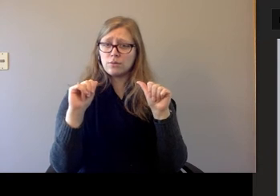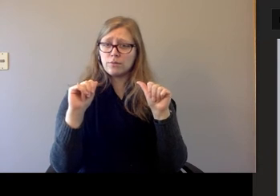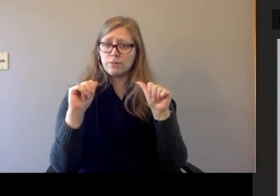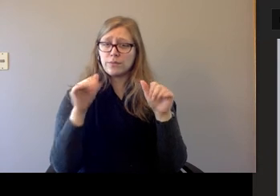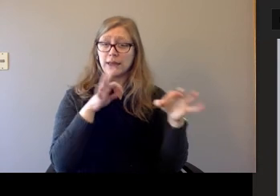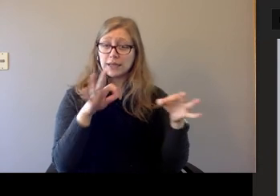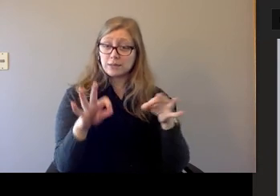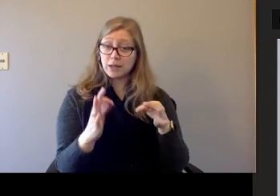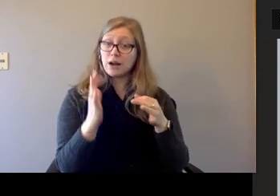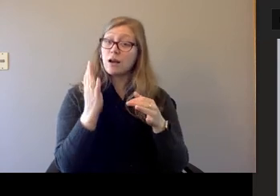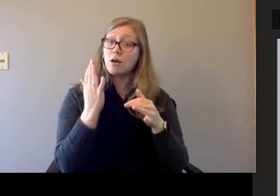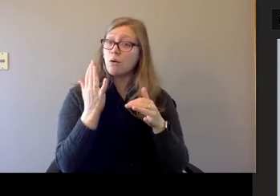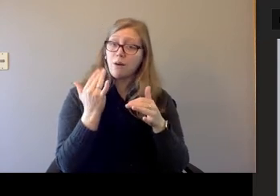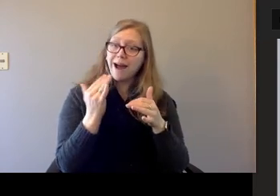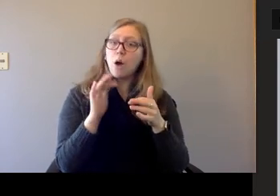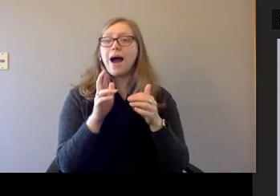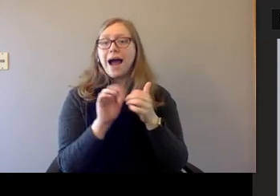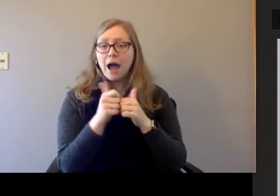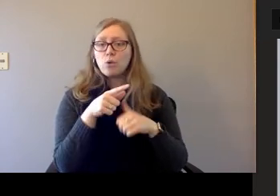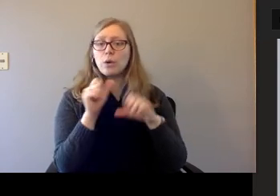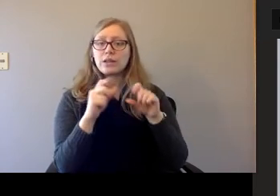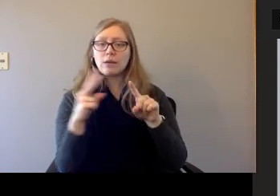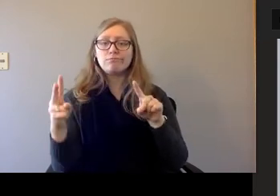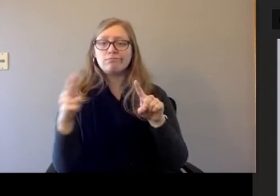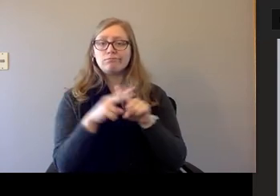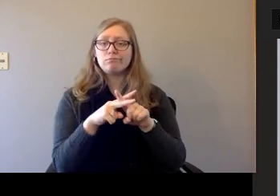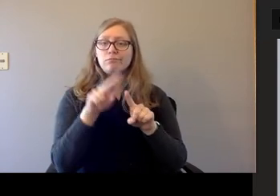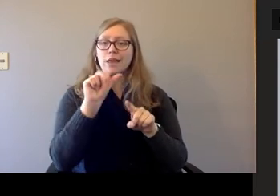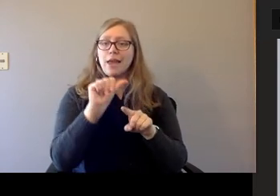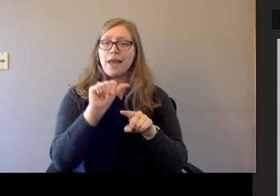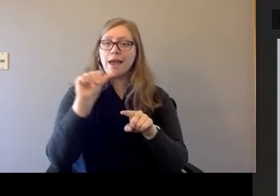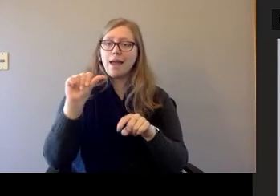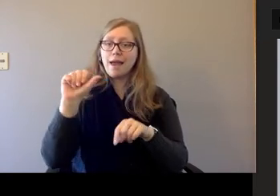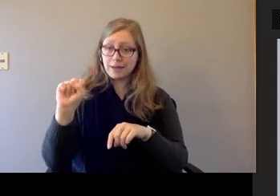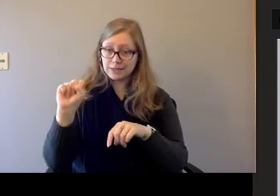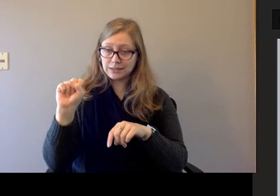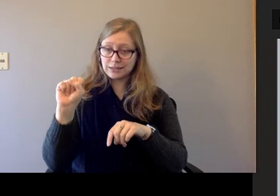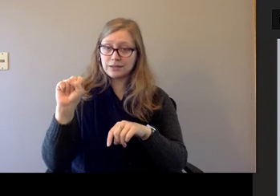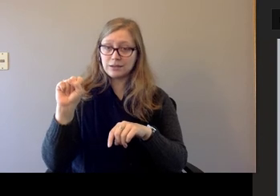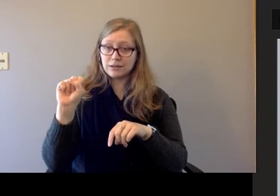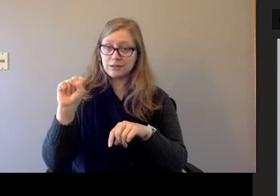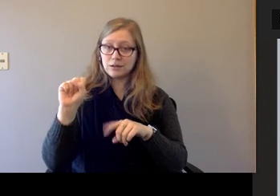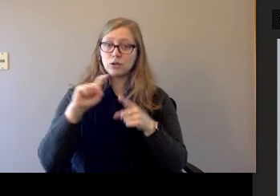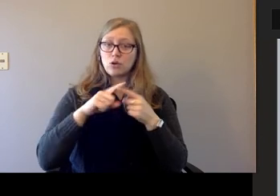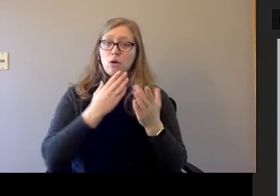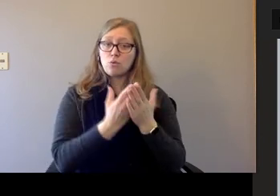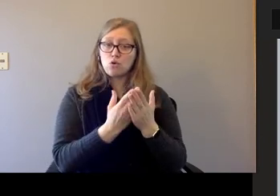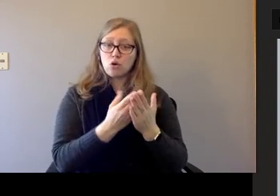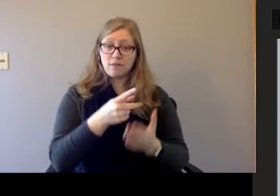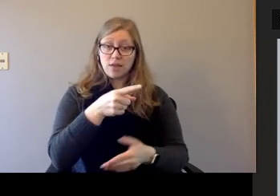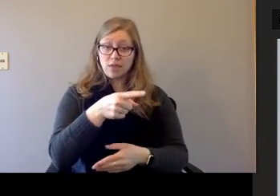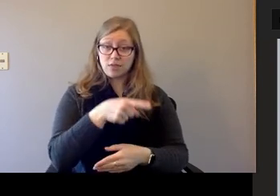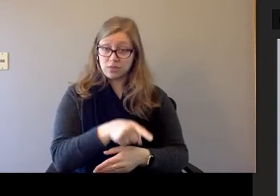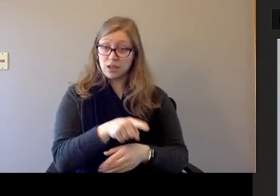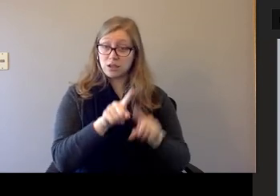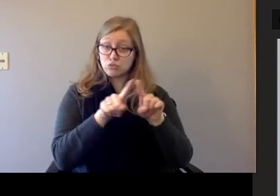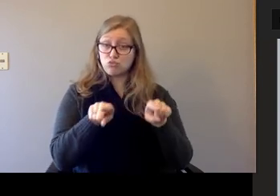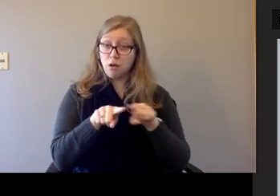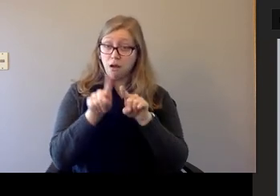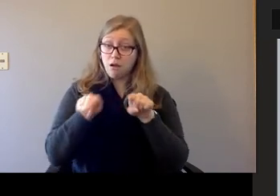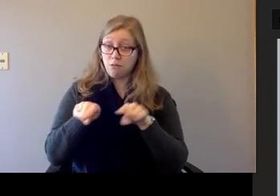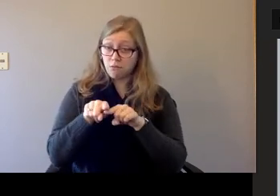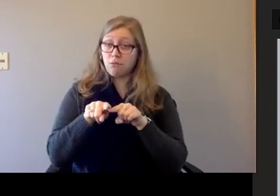explain why you could, or how you could use angle, angle, side to prove that these are congruent triangles.